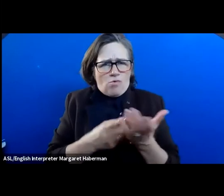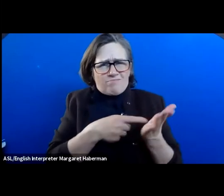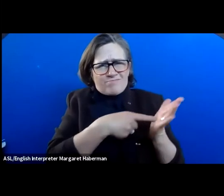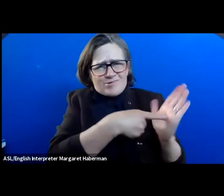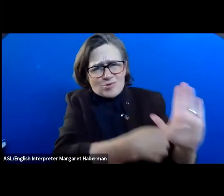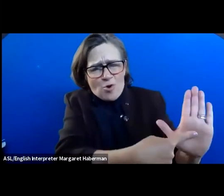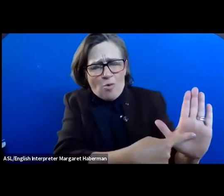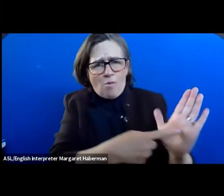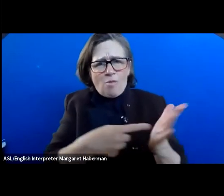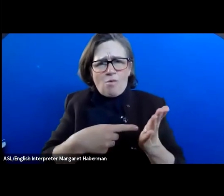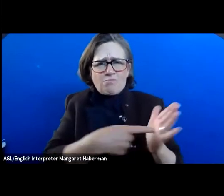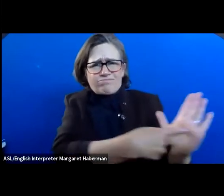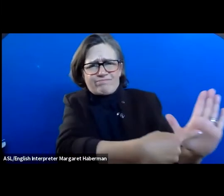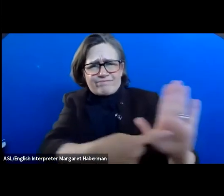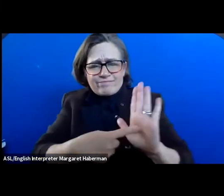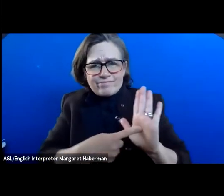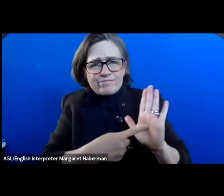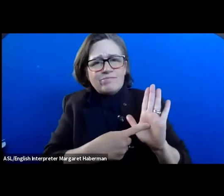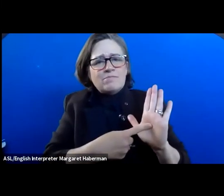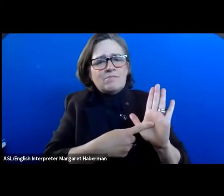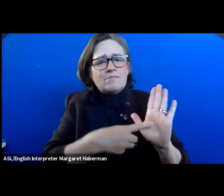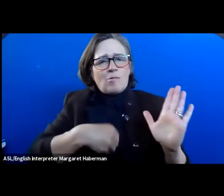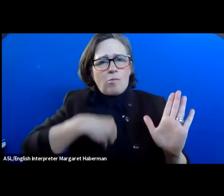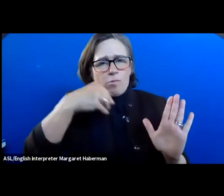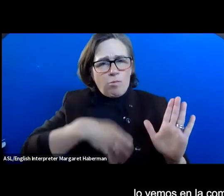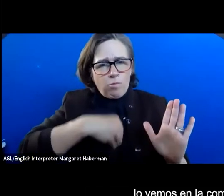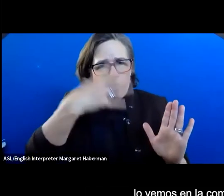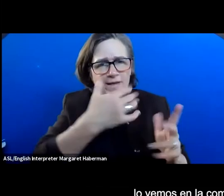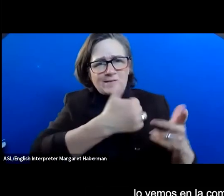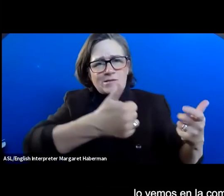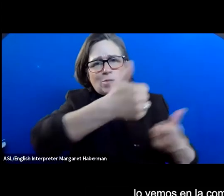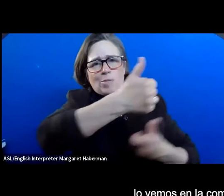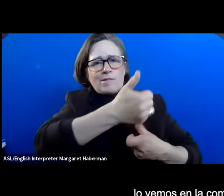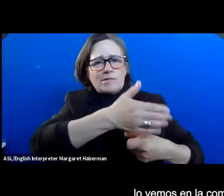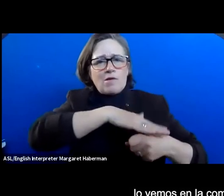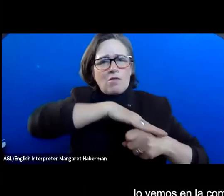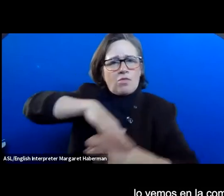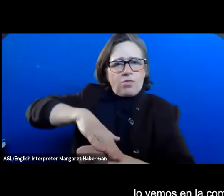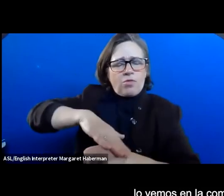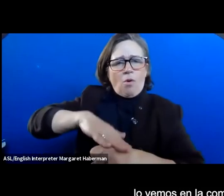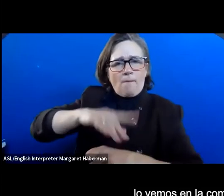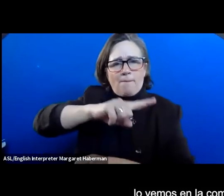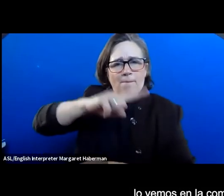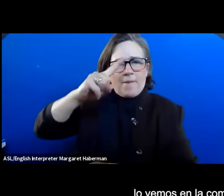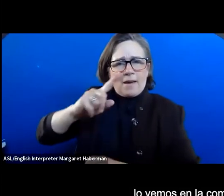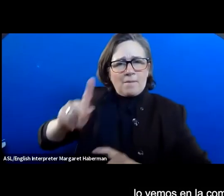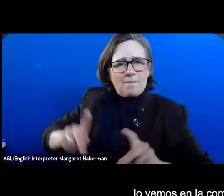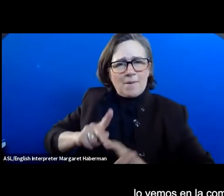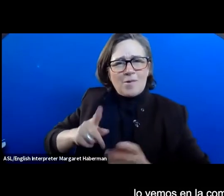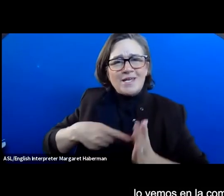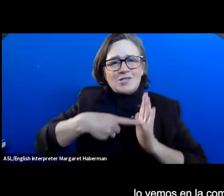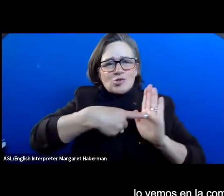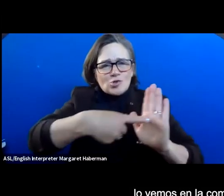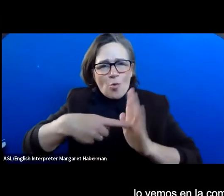white supremacist hegemony. And I think that's why we see it in mass communication, especially the attempts to